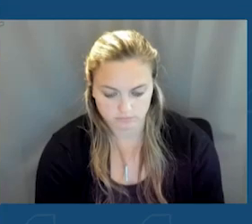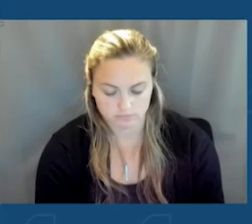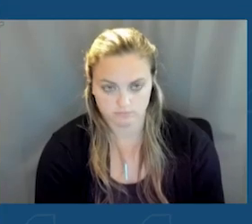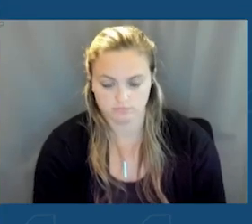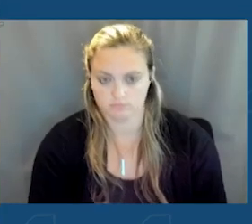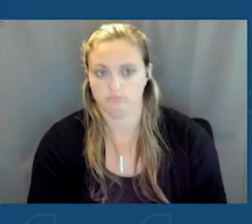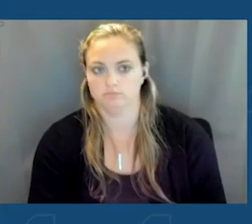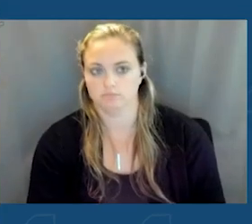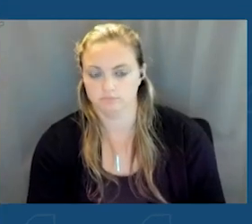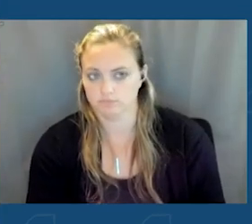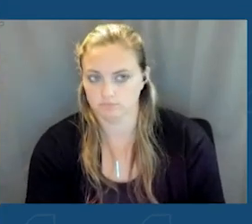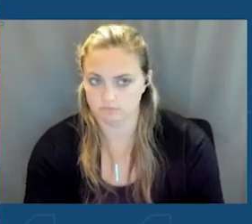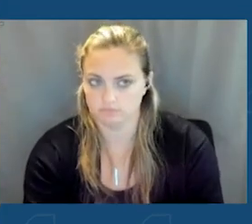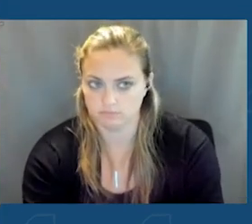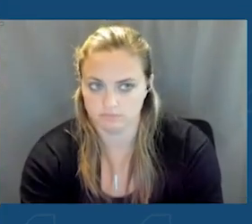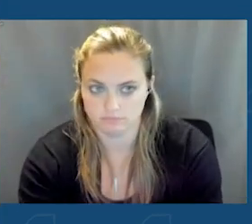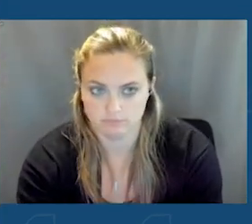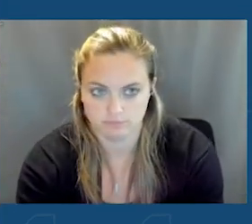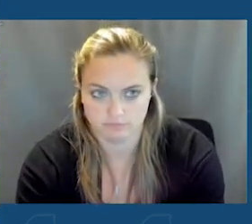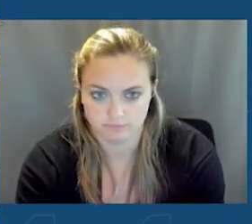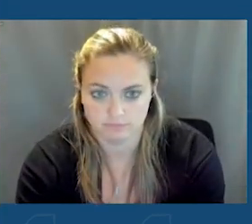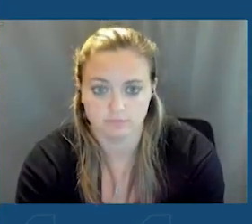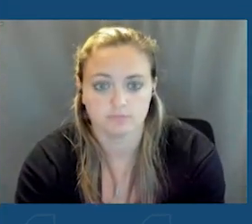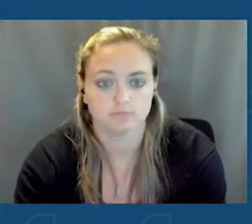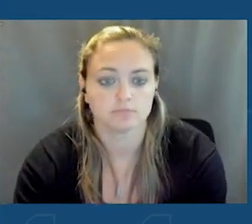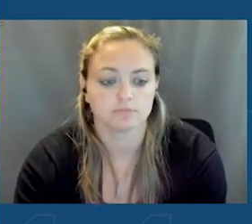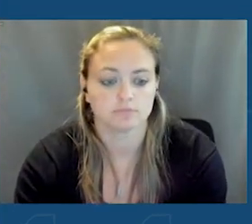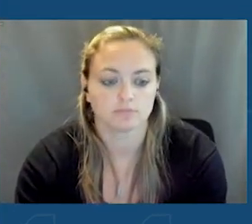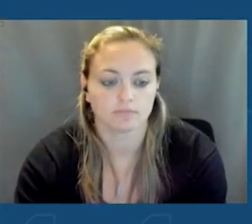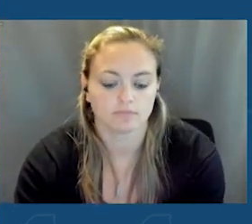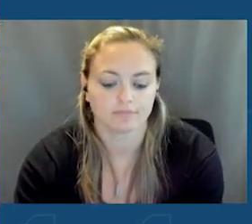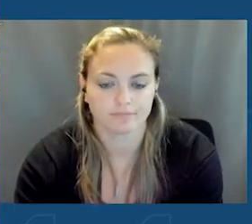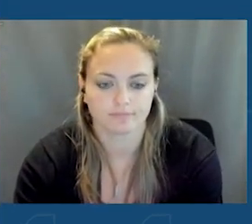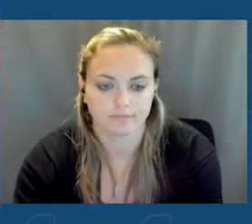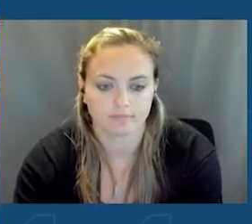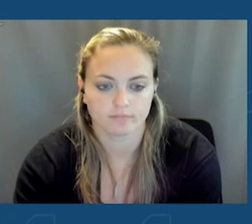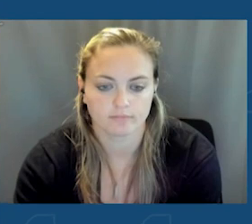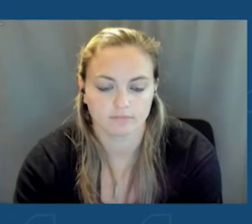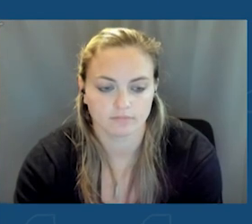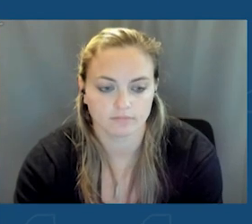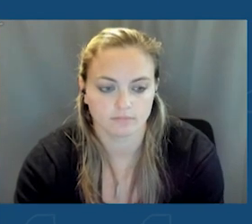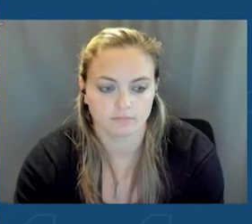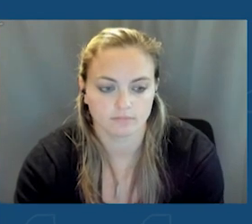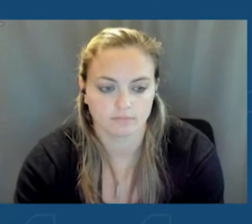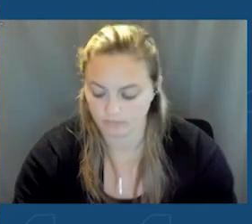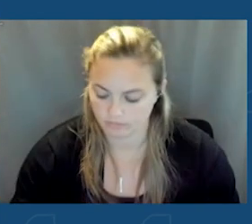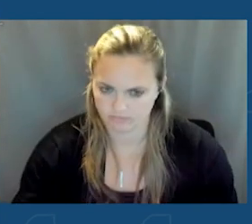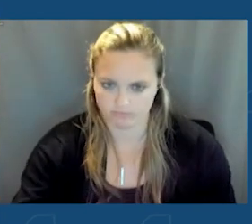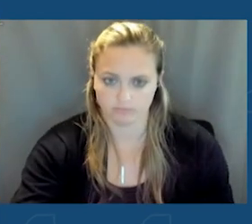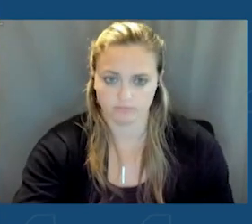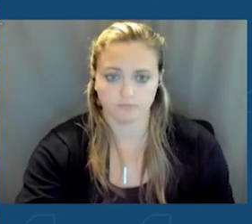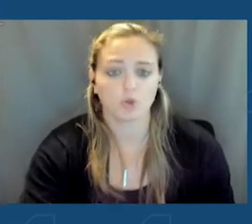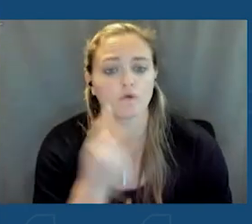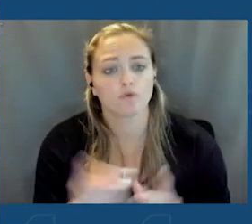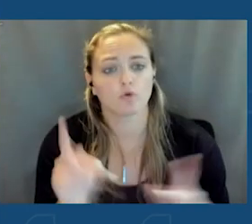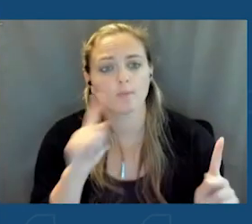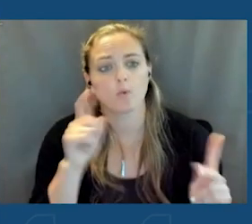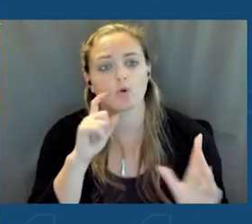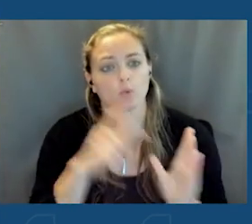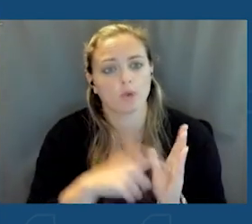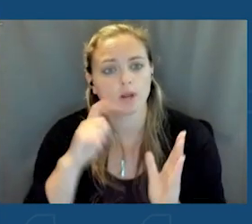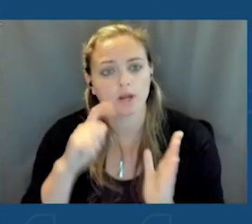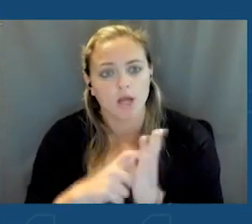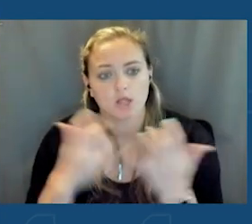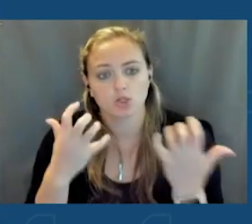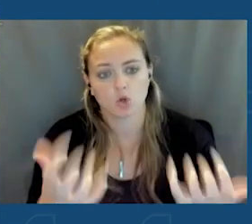Welcome to JFK International Airport. Before we start today's program, there are a couple of folks we'd like to acknowledge in the audience. The Commissioner of the New